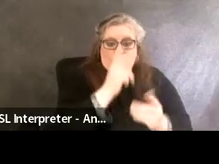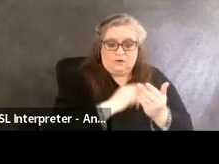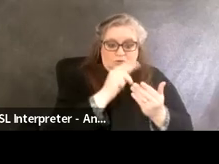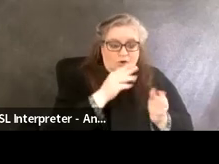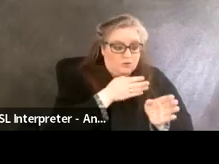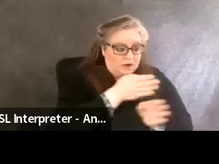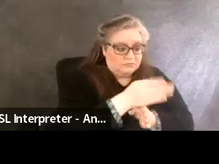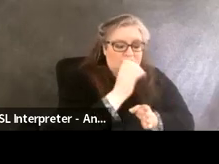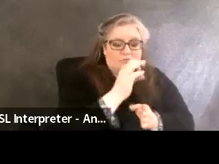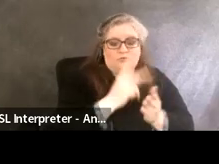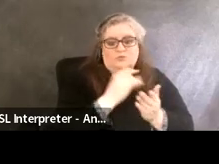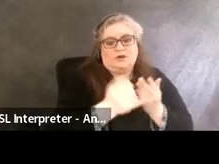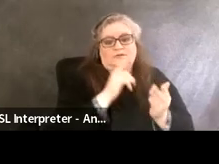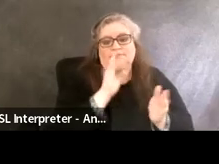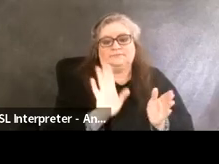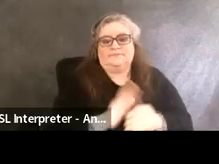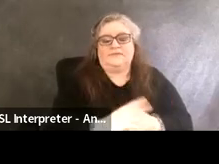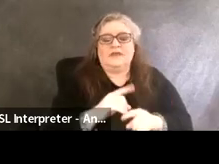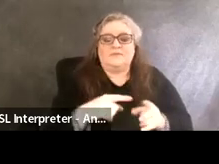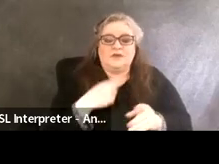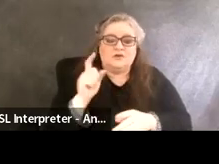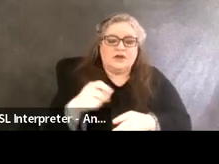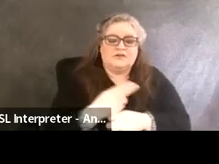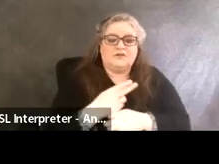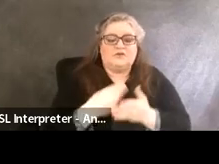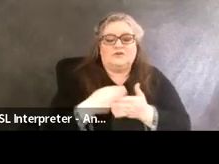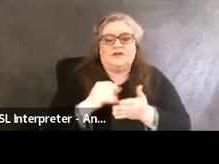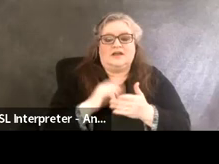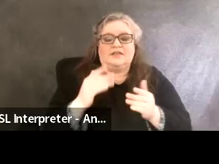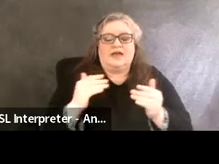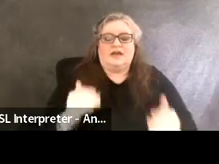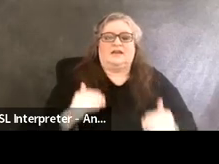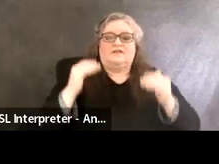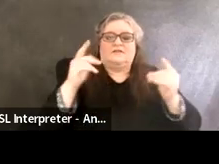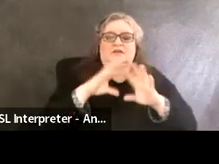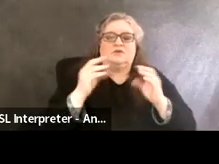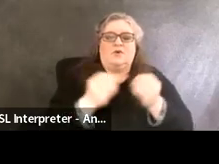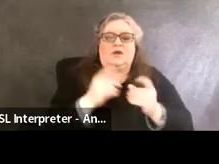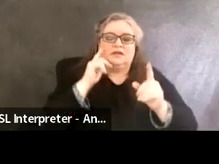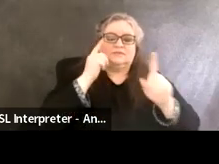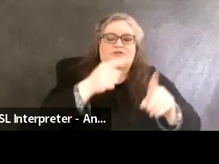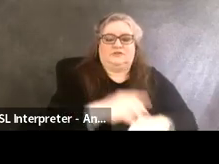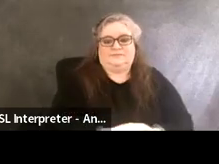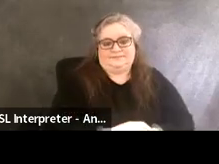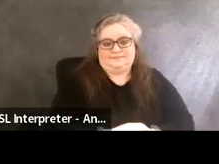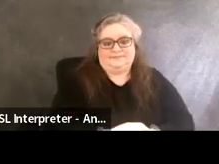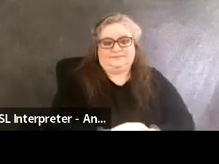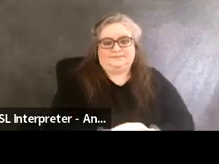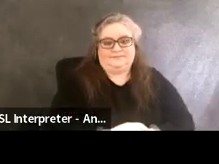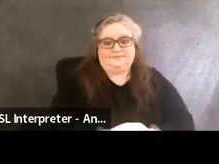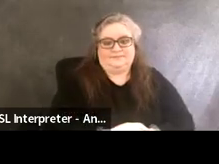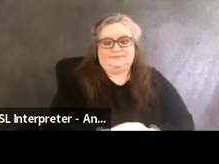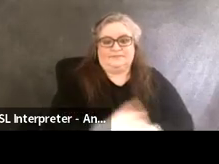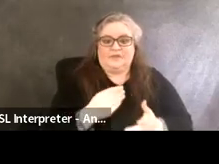or project. However, you must use the funds in a way that advances the organization's mission. And they are